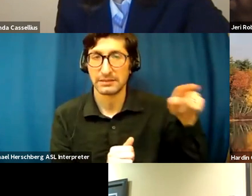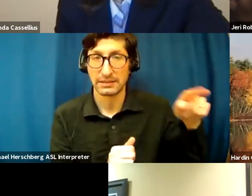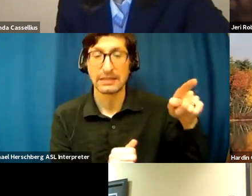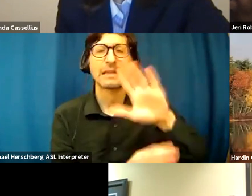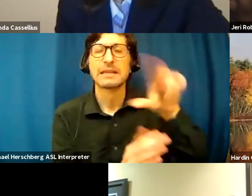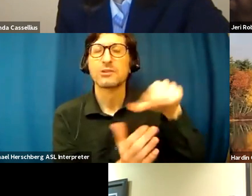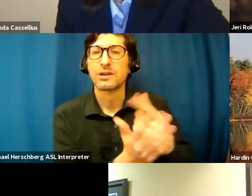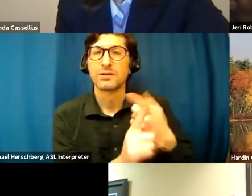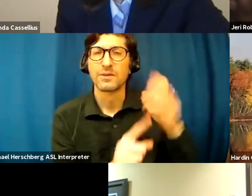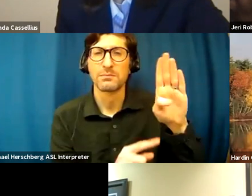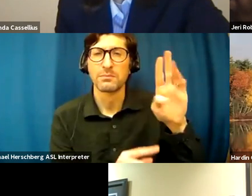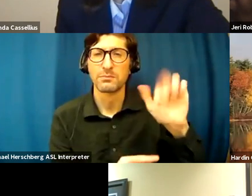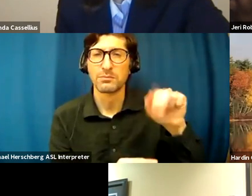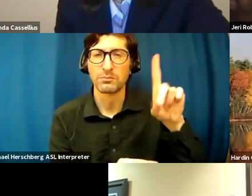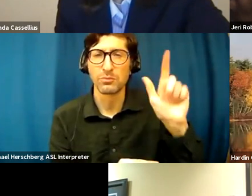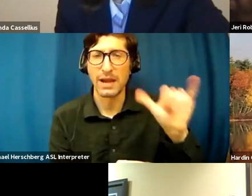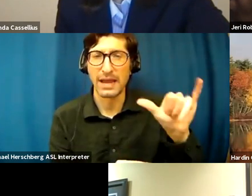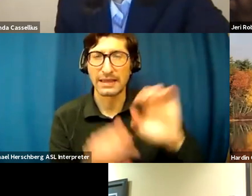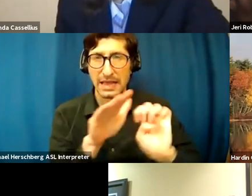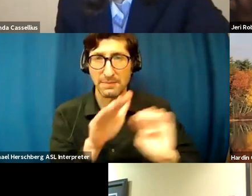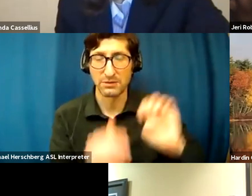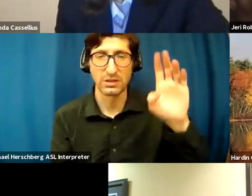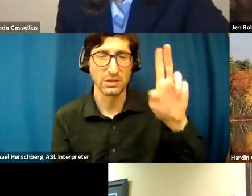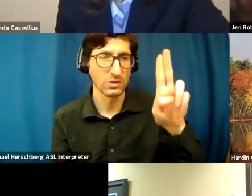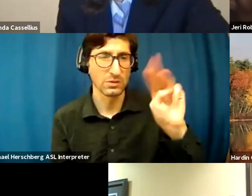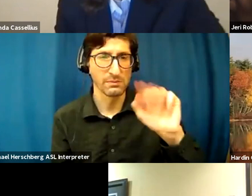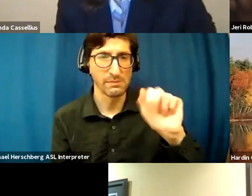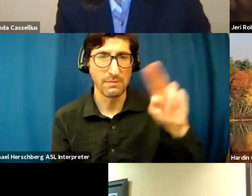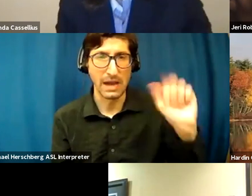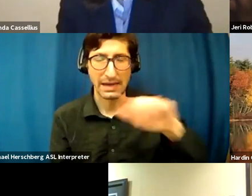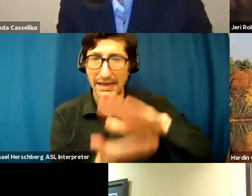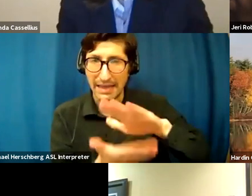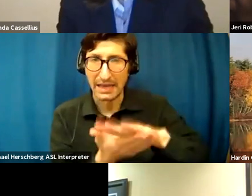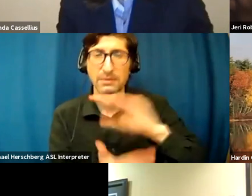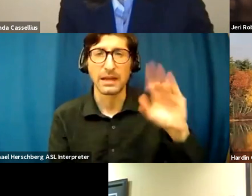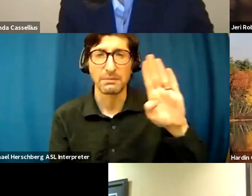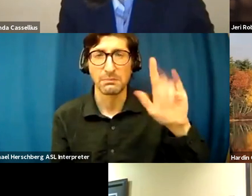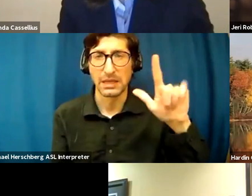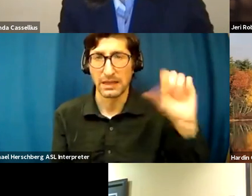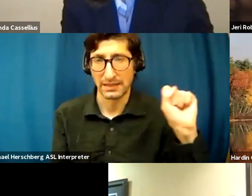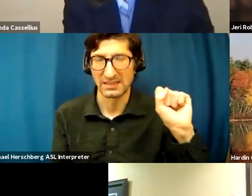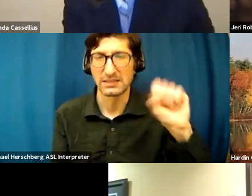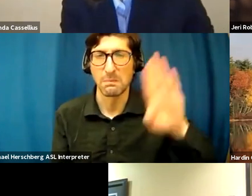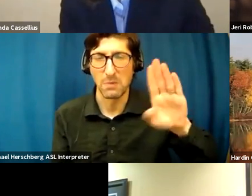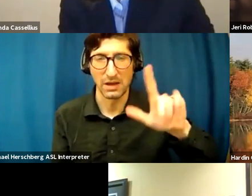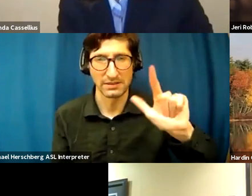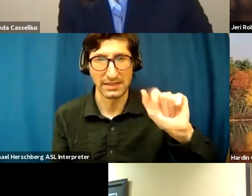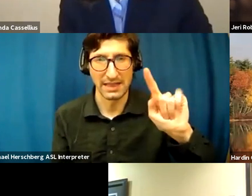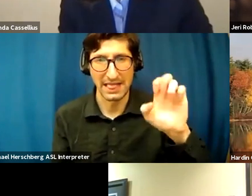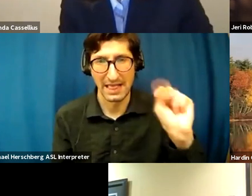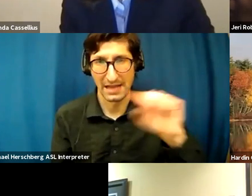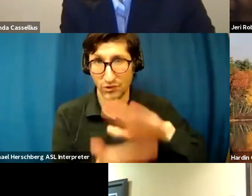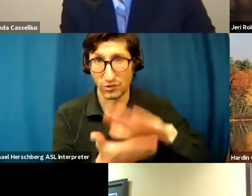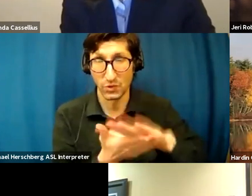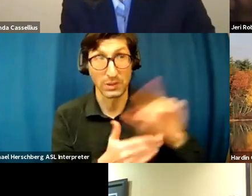Bradley Elementary, the Umana Academy, and the Boston Latin School. I look forward to him joining the